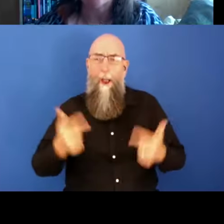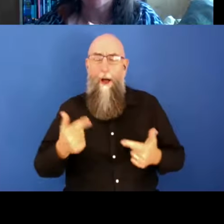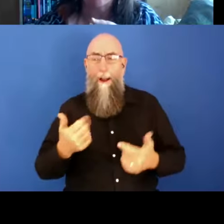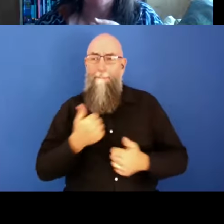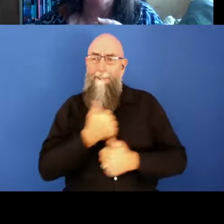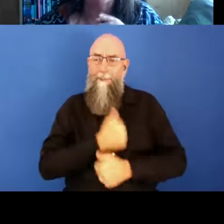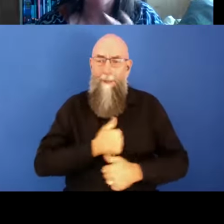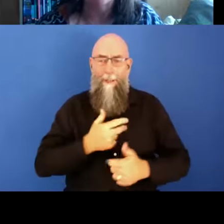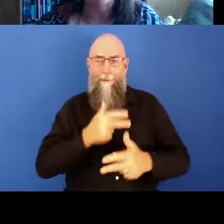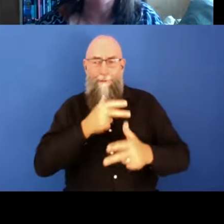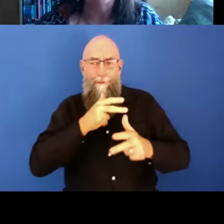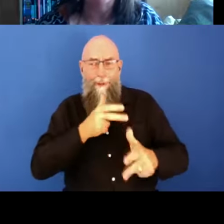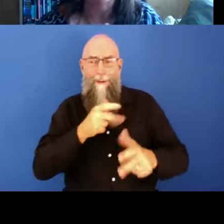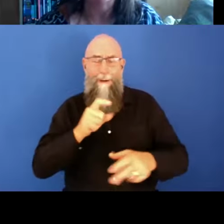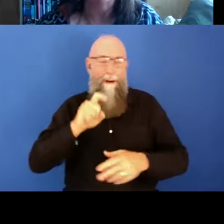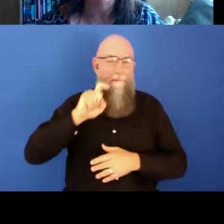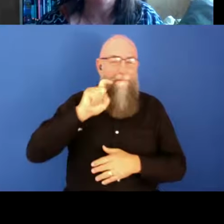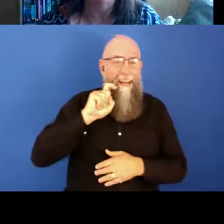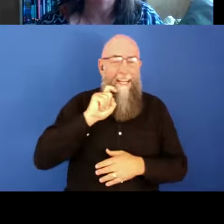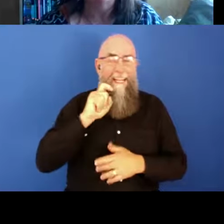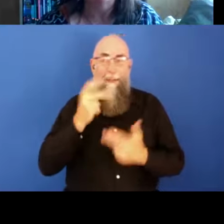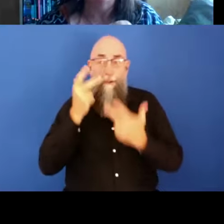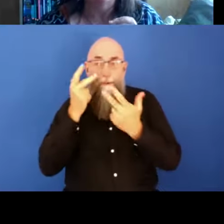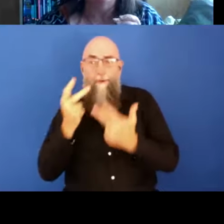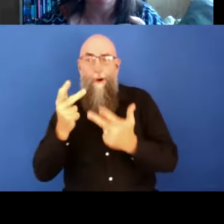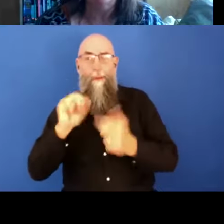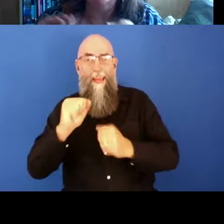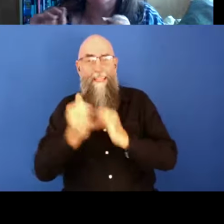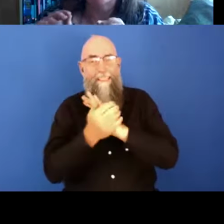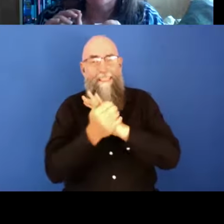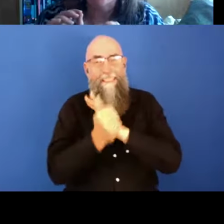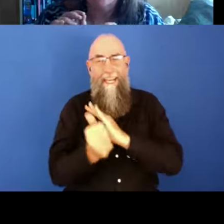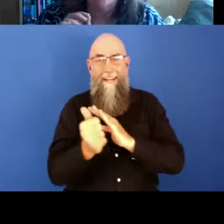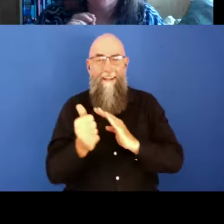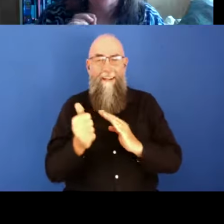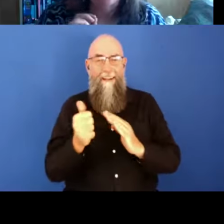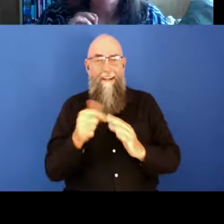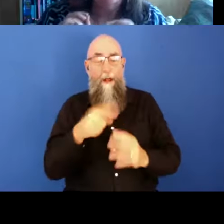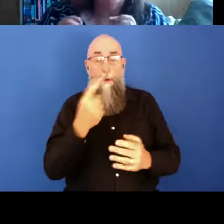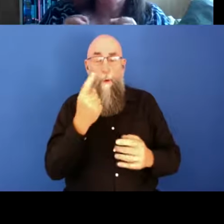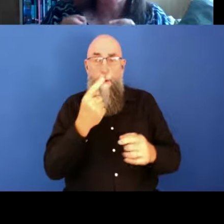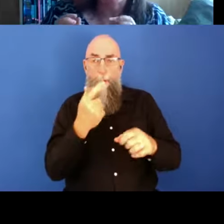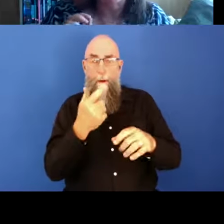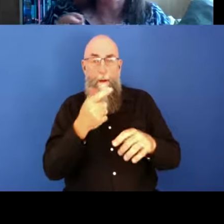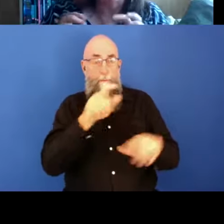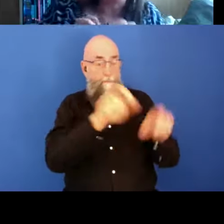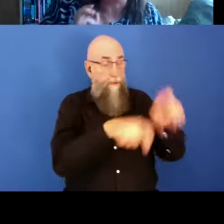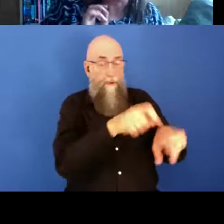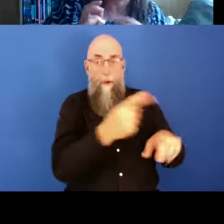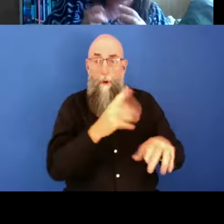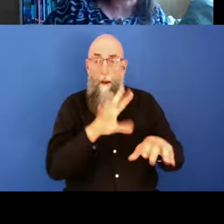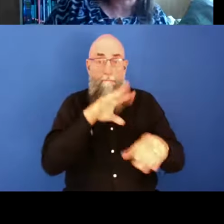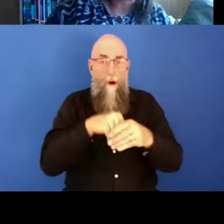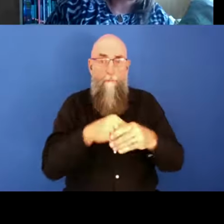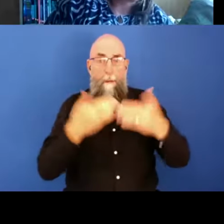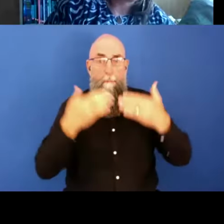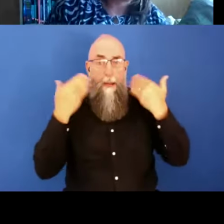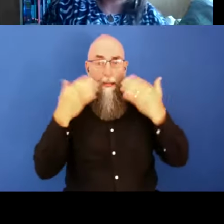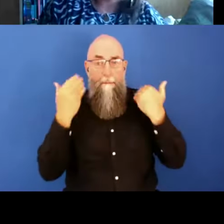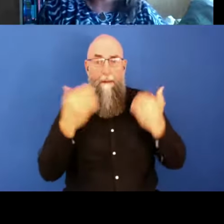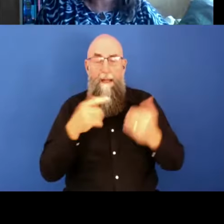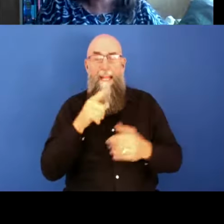but a lot of showing off skills and you know the people that were doing the makeup the some of the young men they didn't want to have their makeup